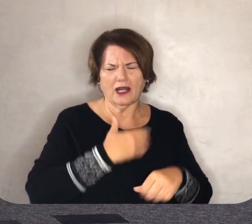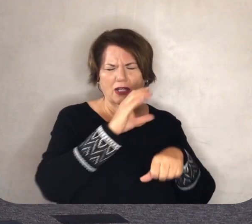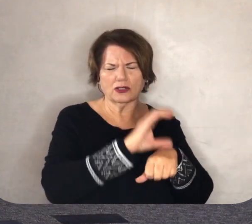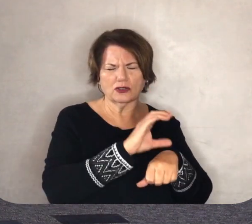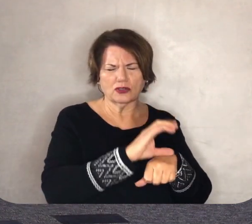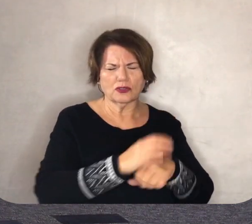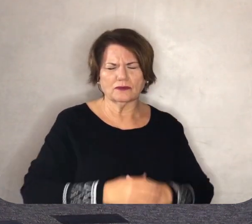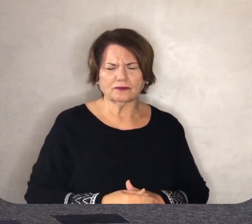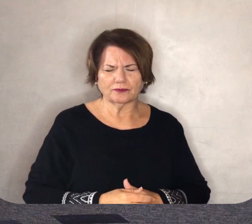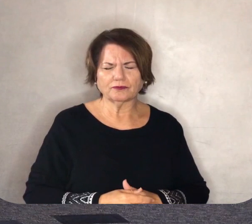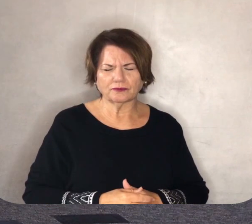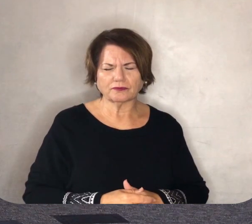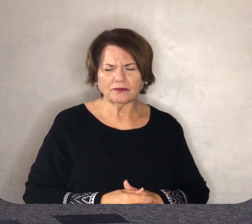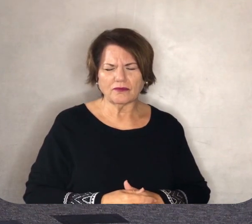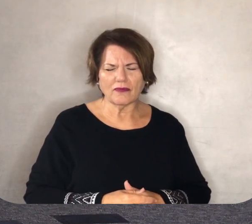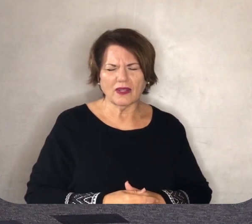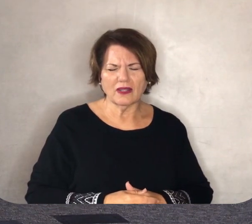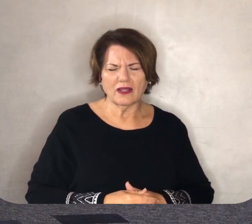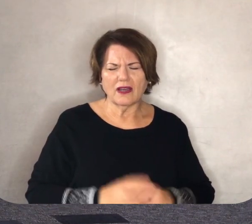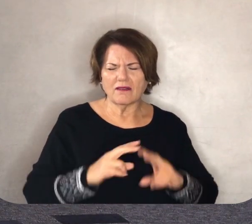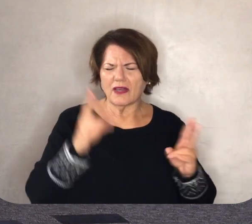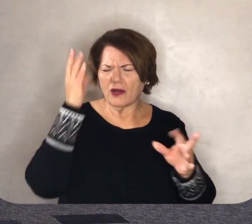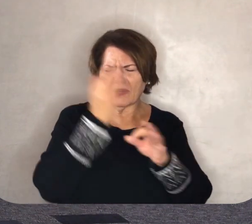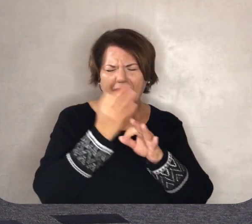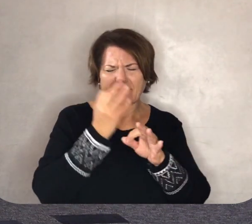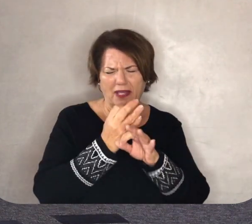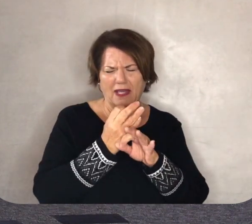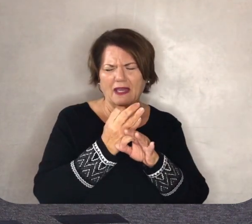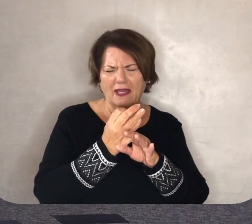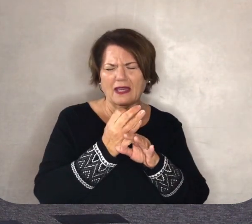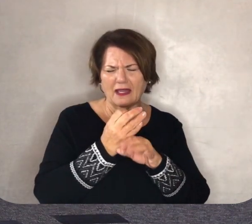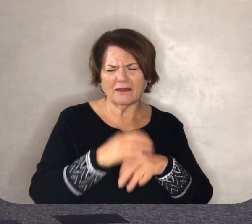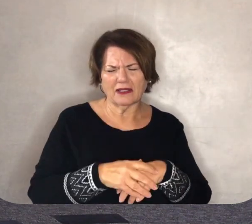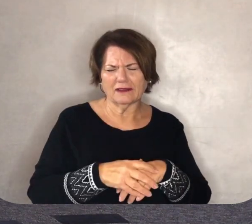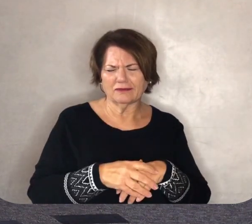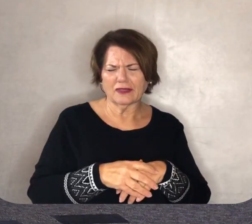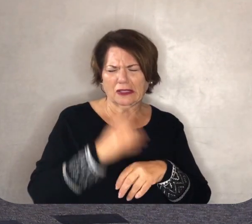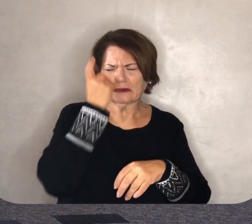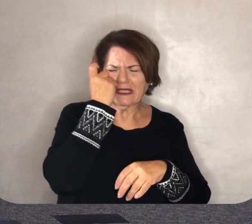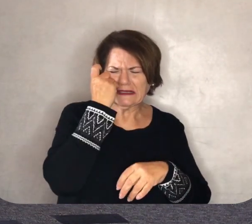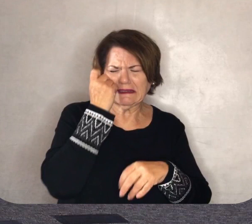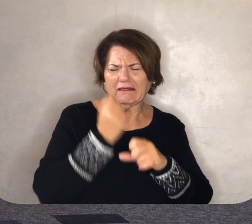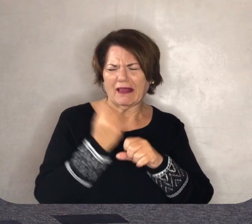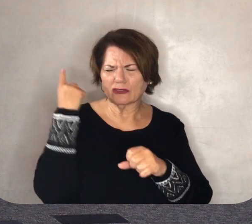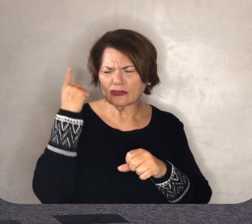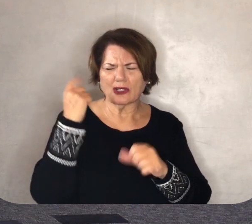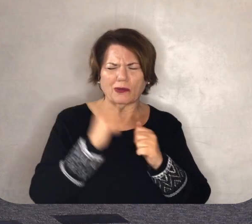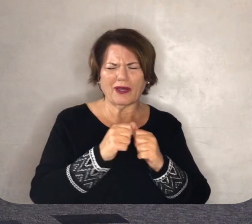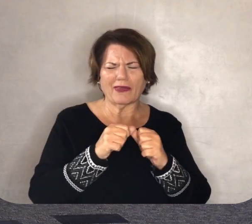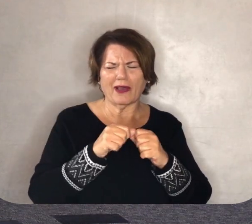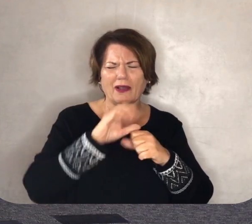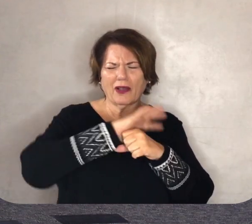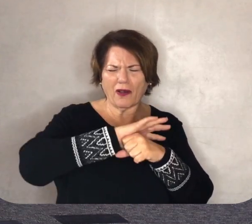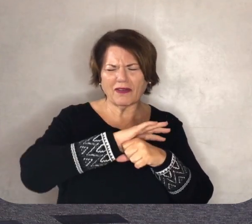that has been just very faithful over this last year of craziness with COVID and everything else, and thankful